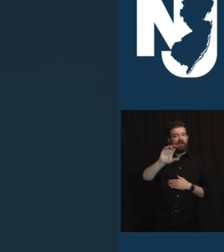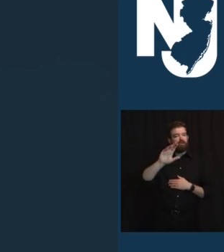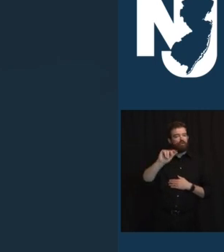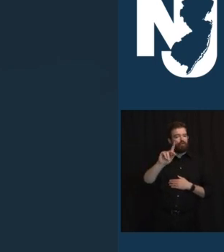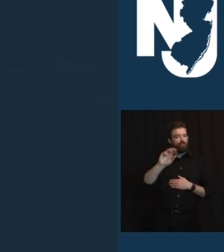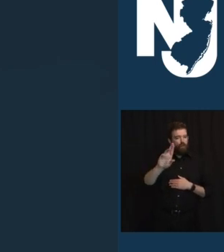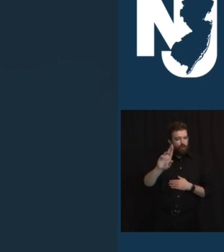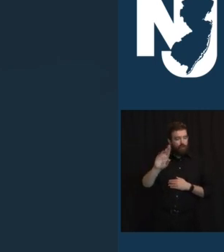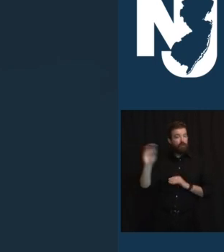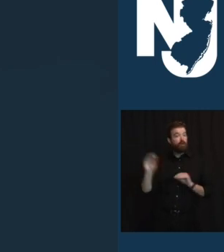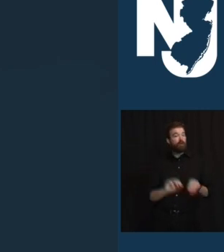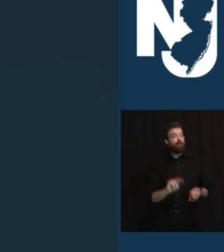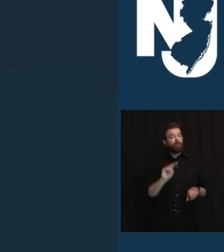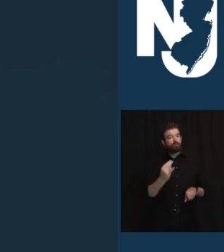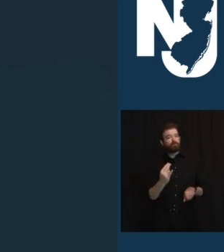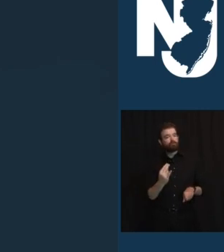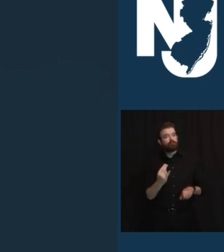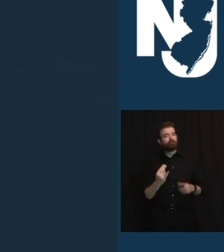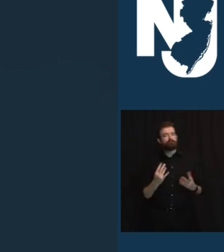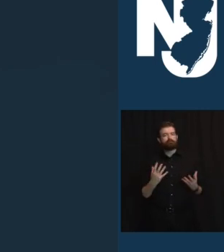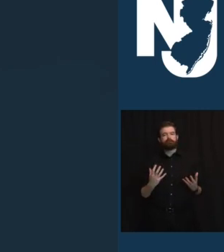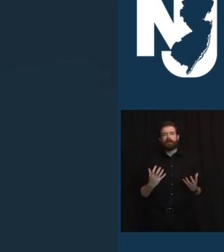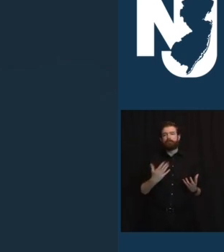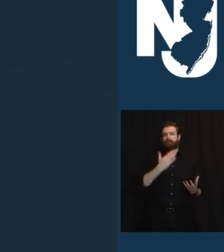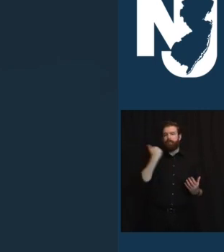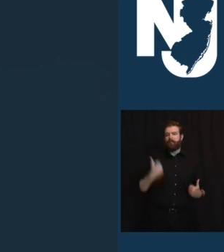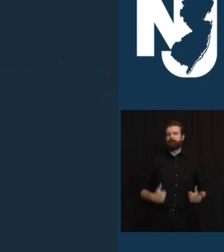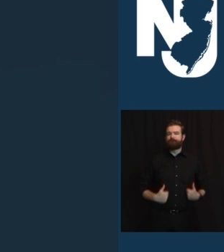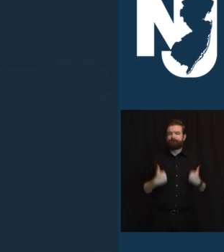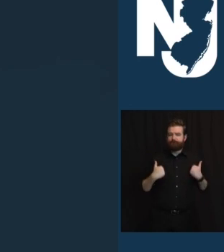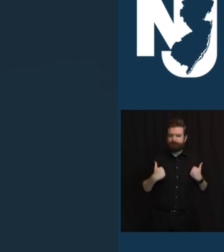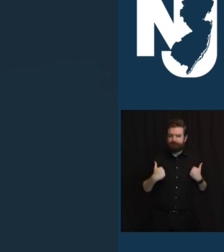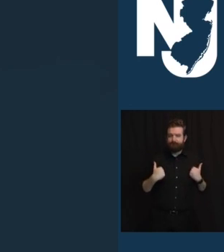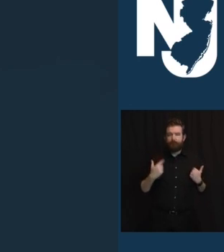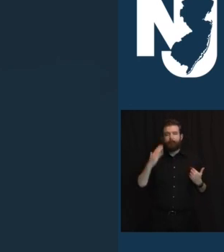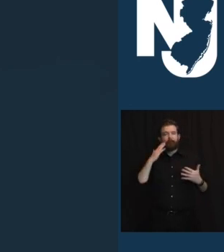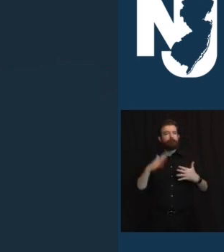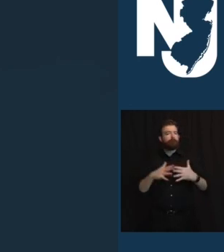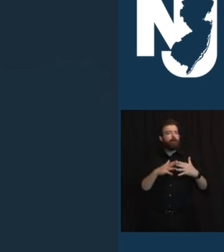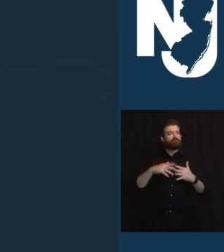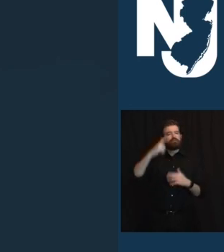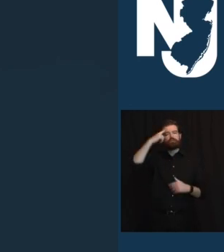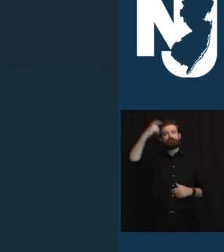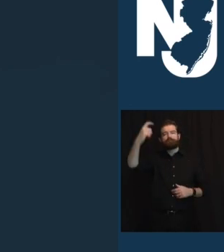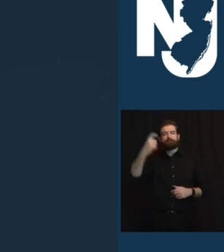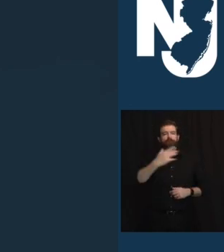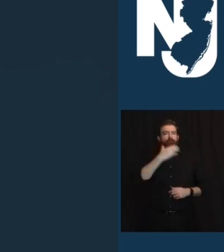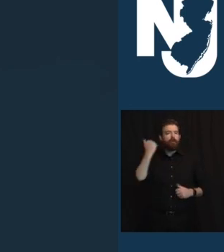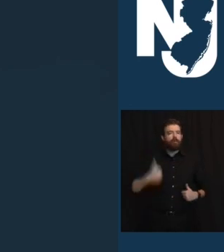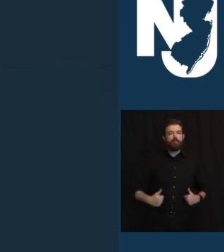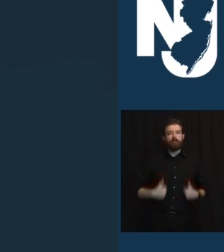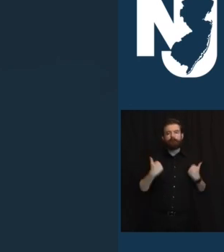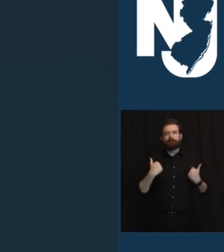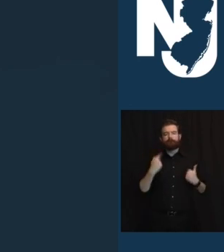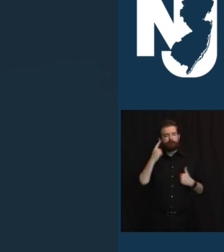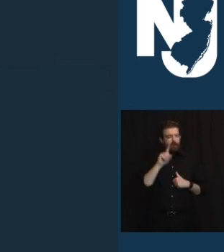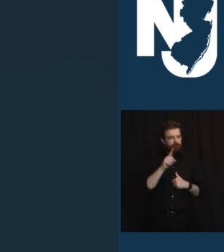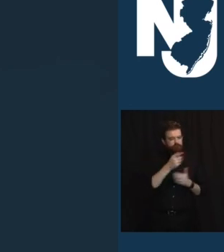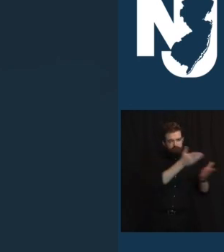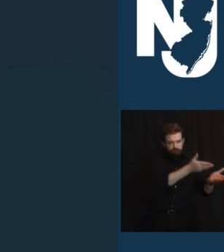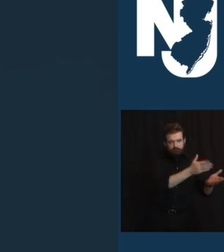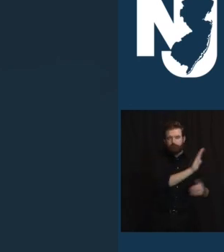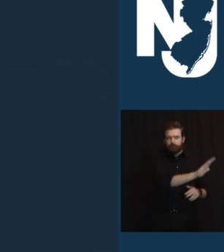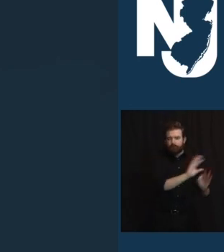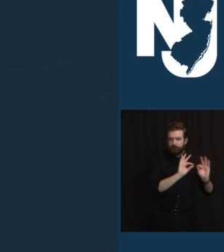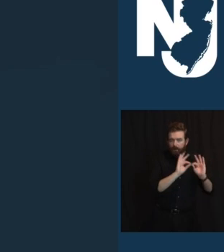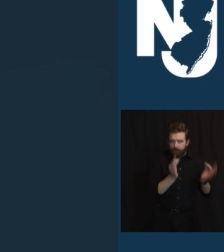in search of better opportunities, of her American dream, and a better life for herself and her family. Professionally, Olga worked